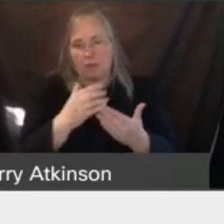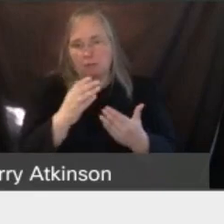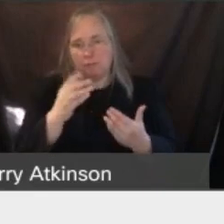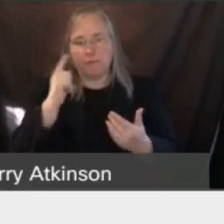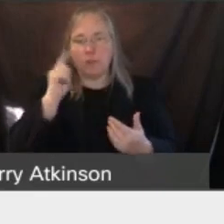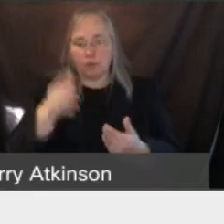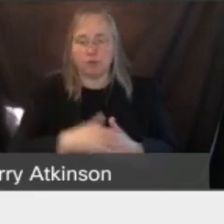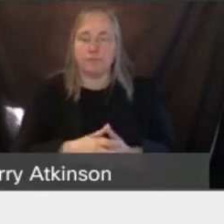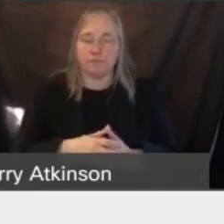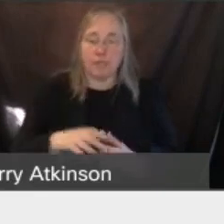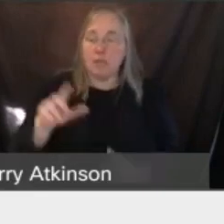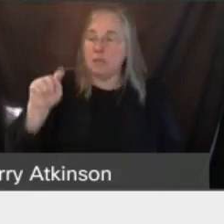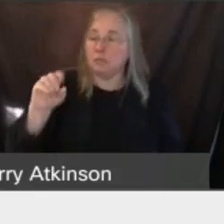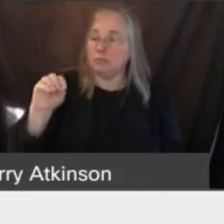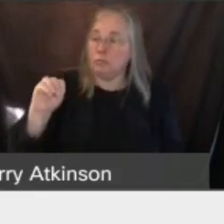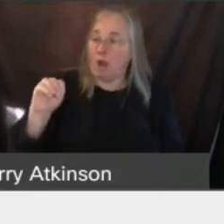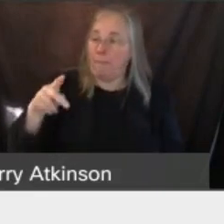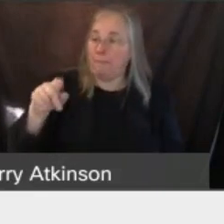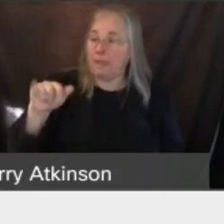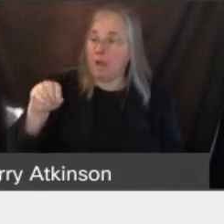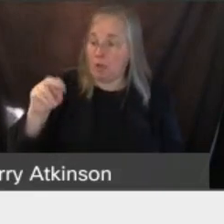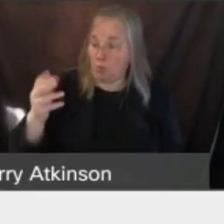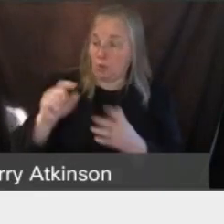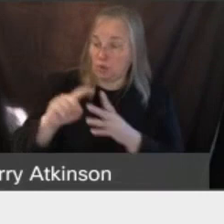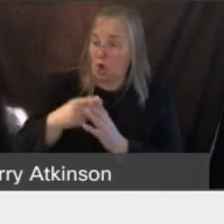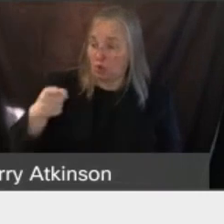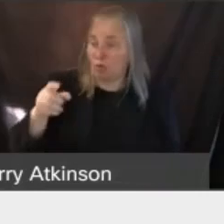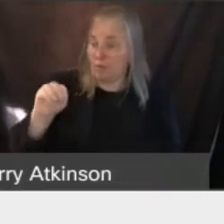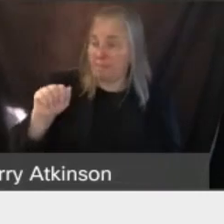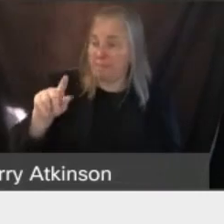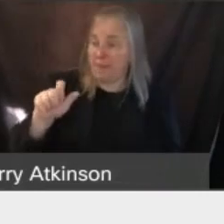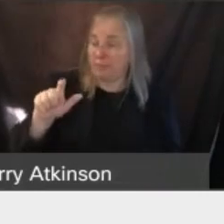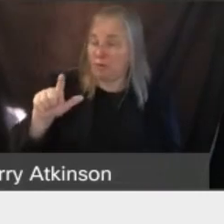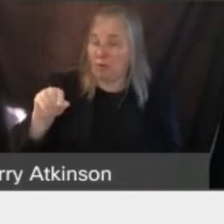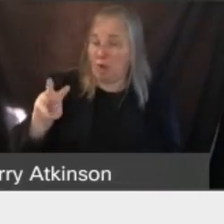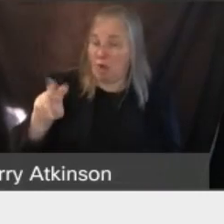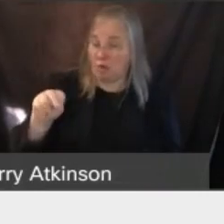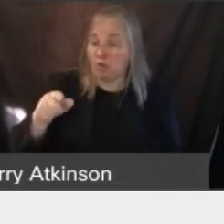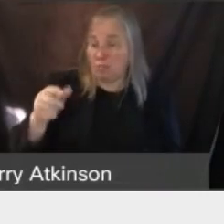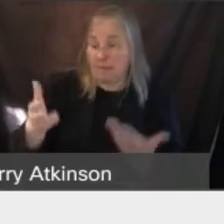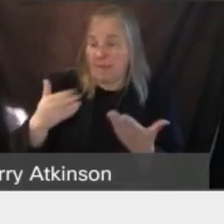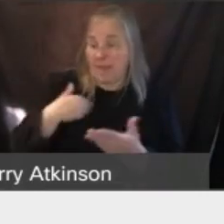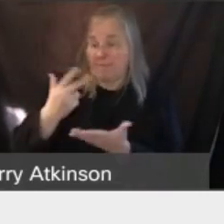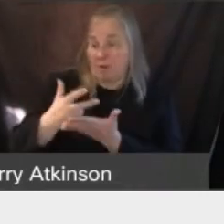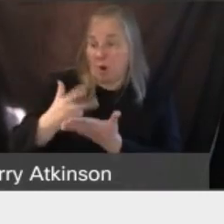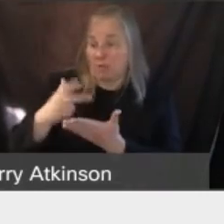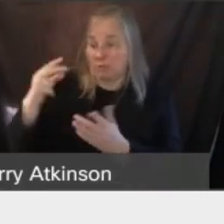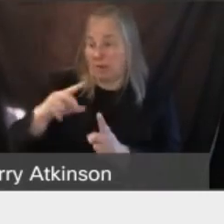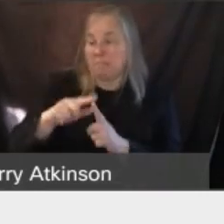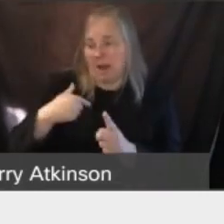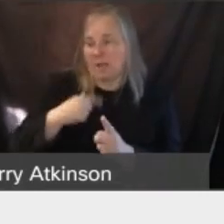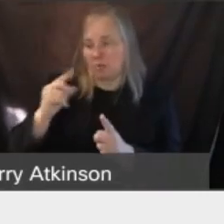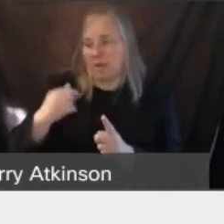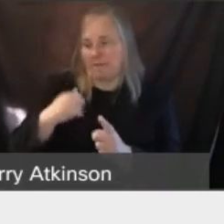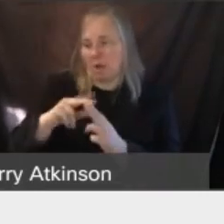Tom Pilon, you want to start? Because you're the Maple Lawn, probably have a parking perspective, but I have a couple of comments on